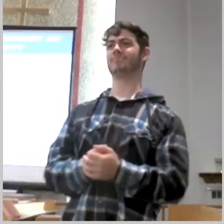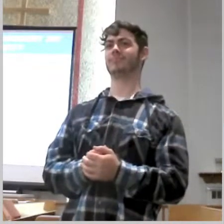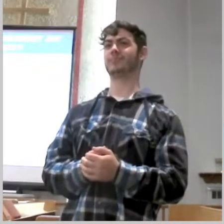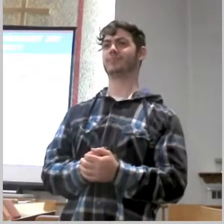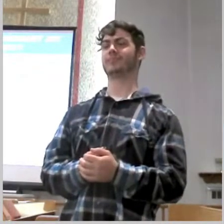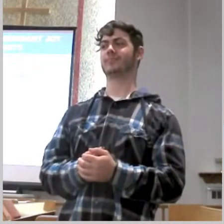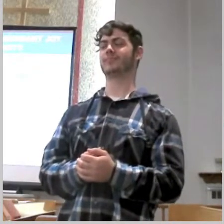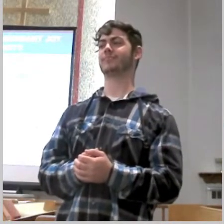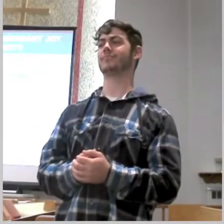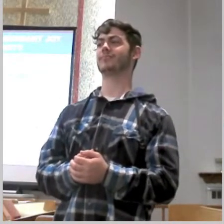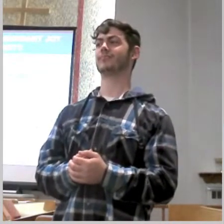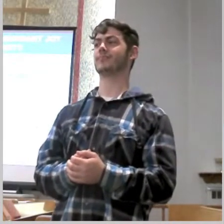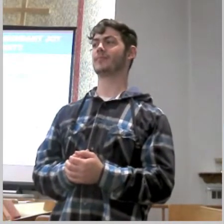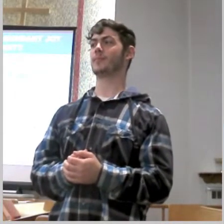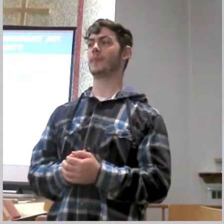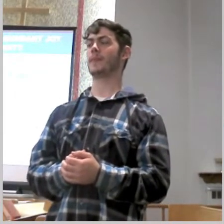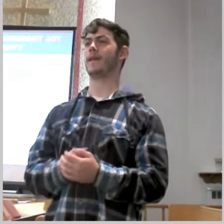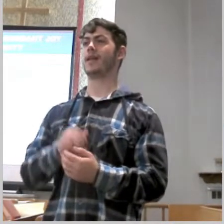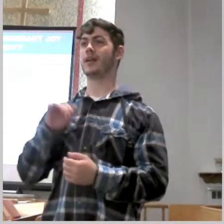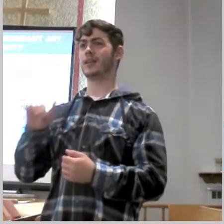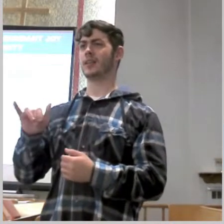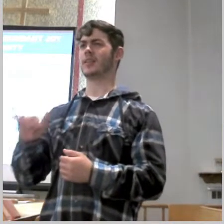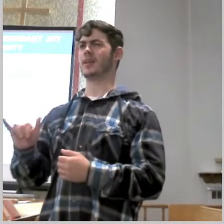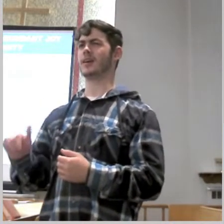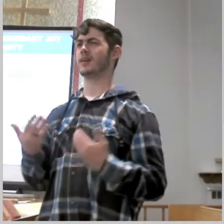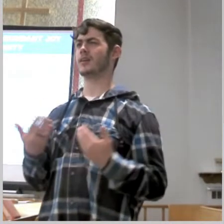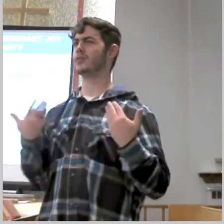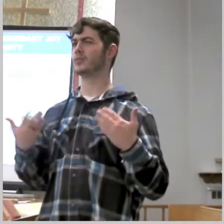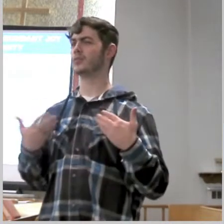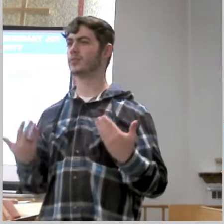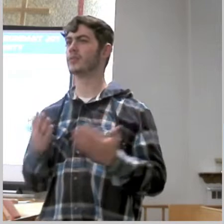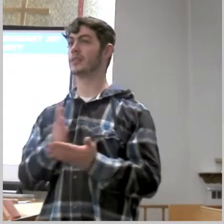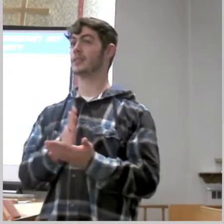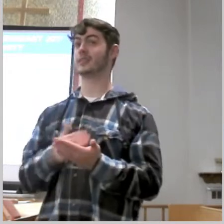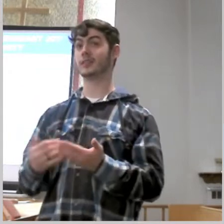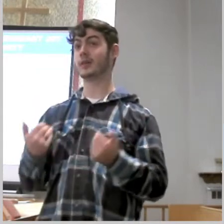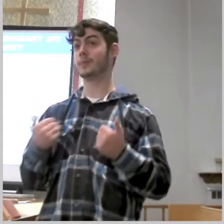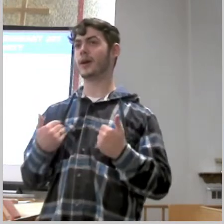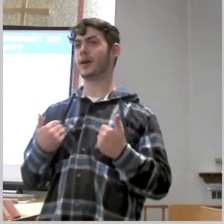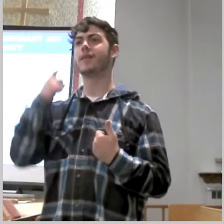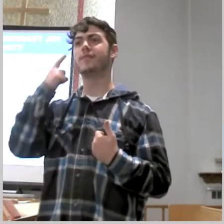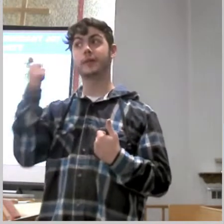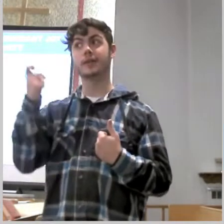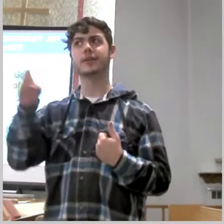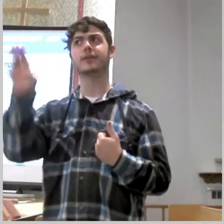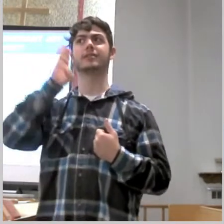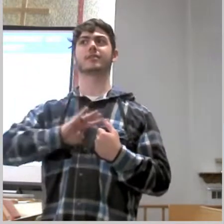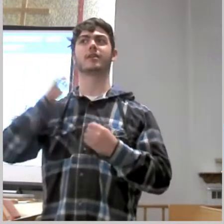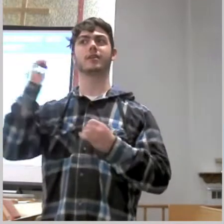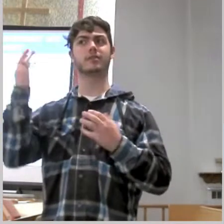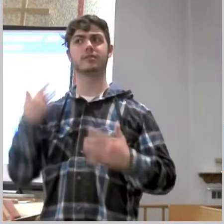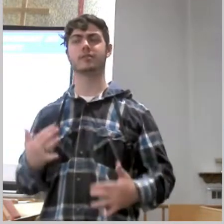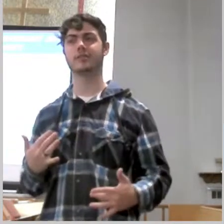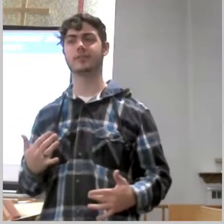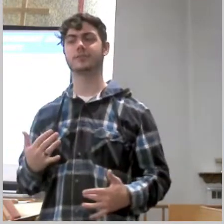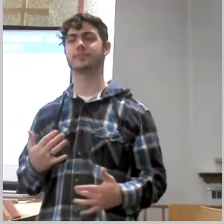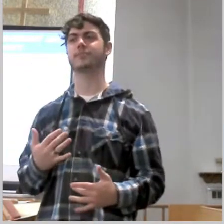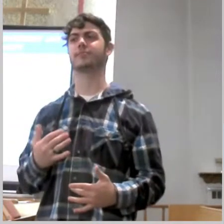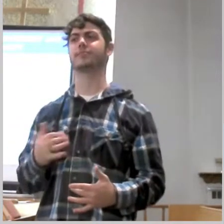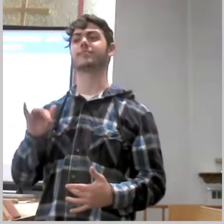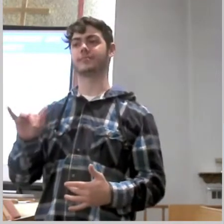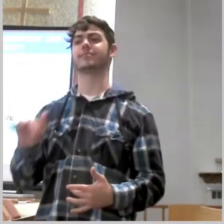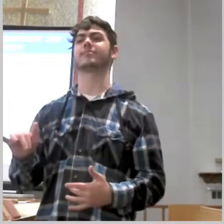to encourage. And so that joy that some can have because of the grace of God in their life is certainly